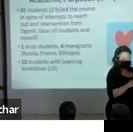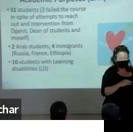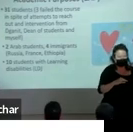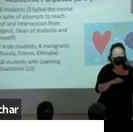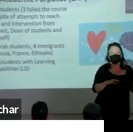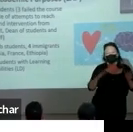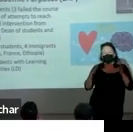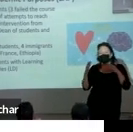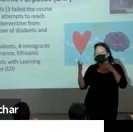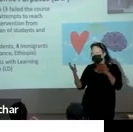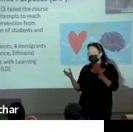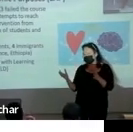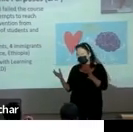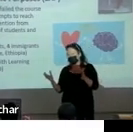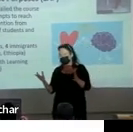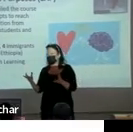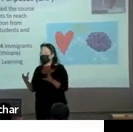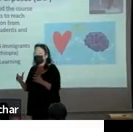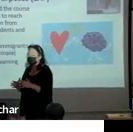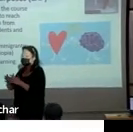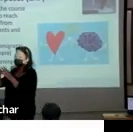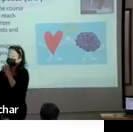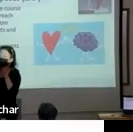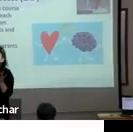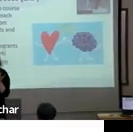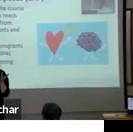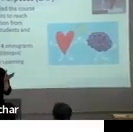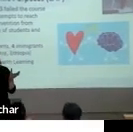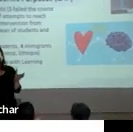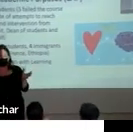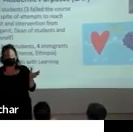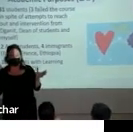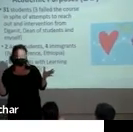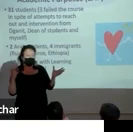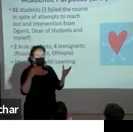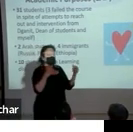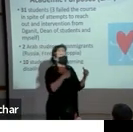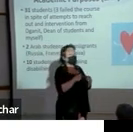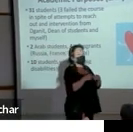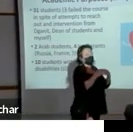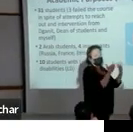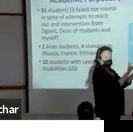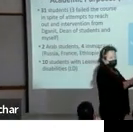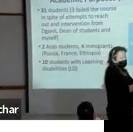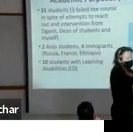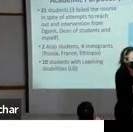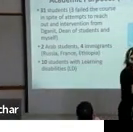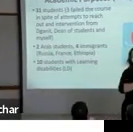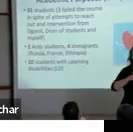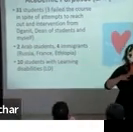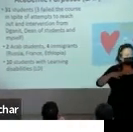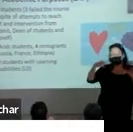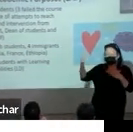other courses. What do I mean by that? Since they had a choice of assignments, and they could either make a